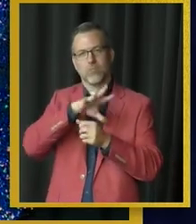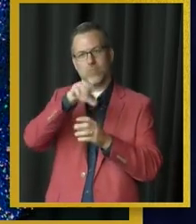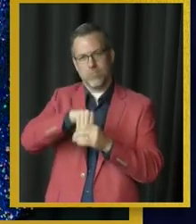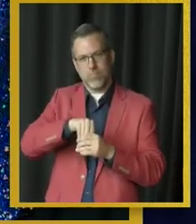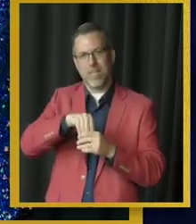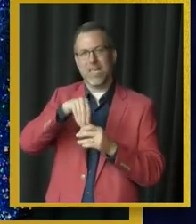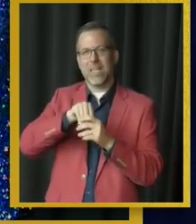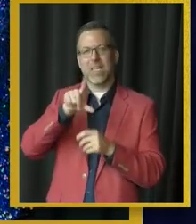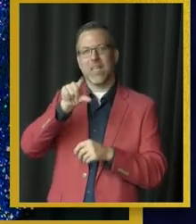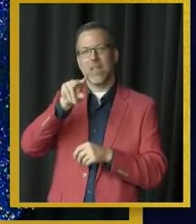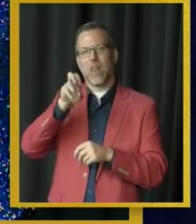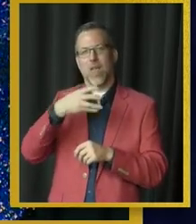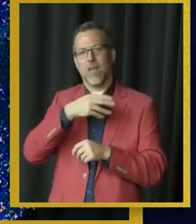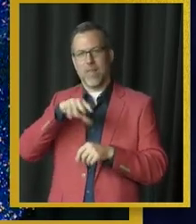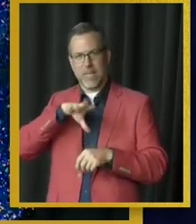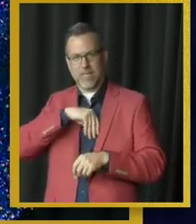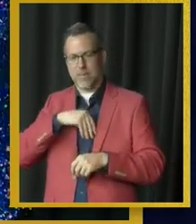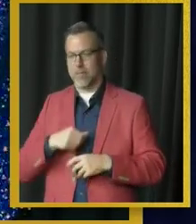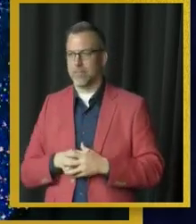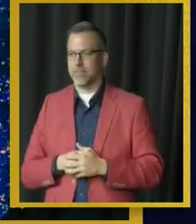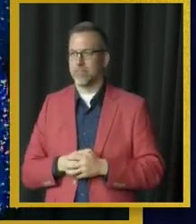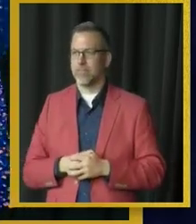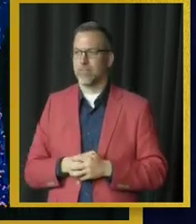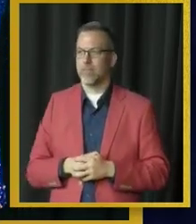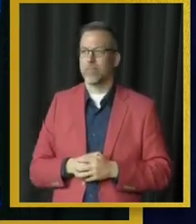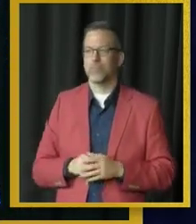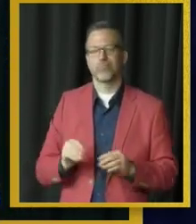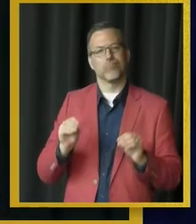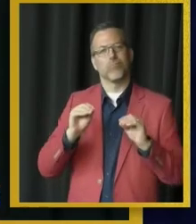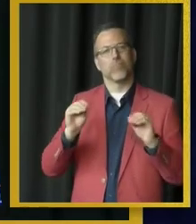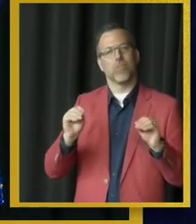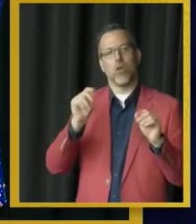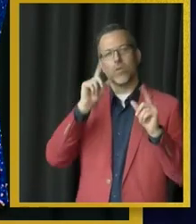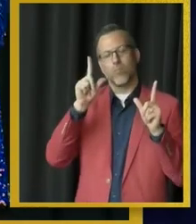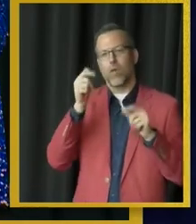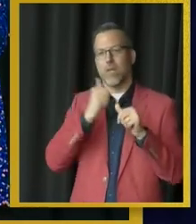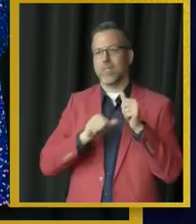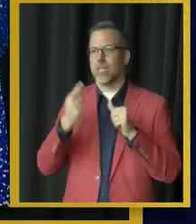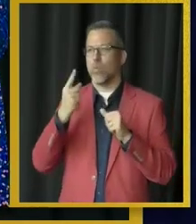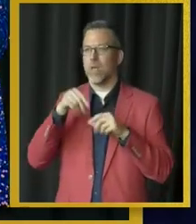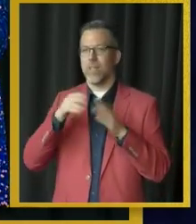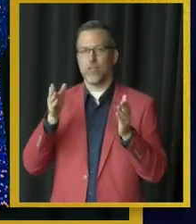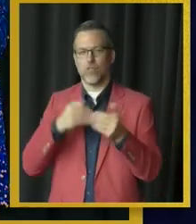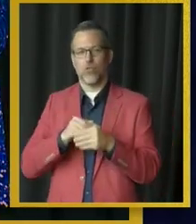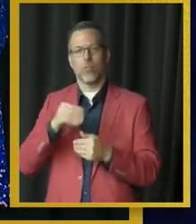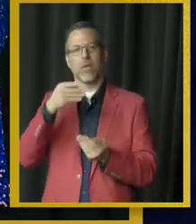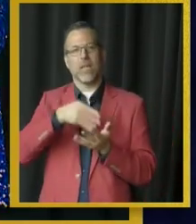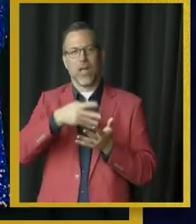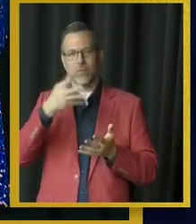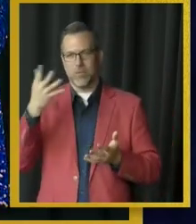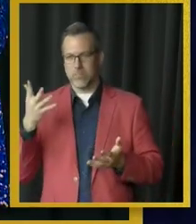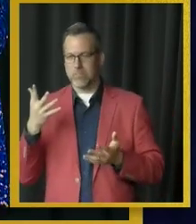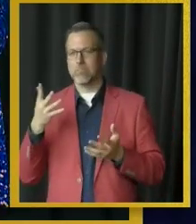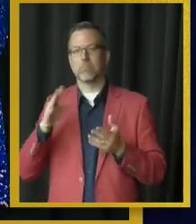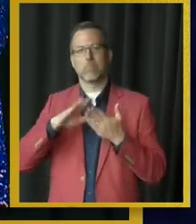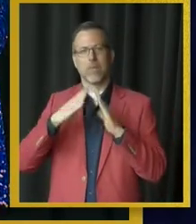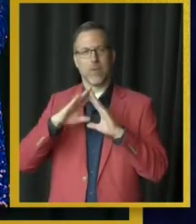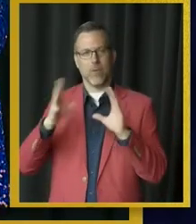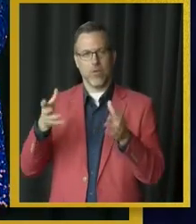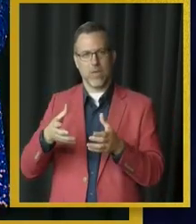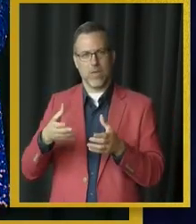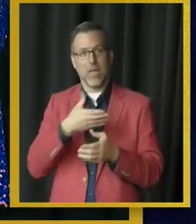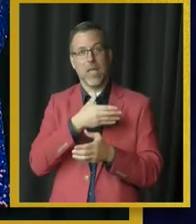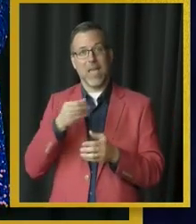love and acceptance. It should be no surprise to anyone in this room that the LGBTQIA plus community,